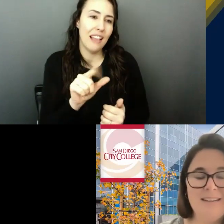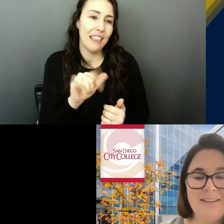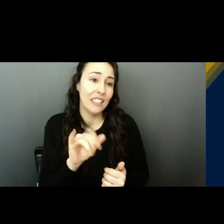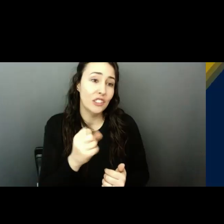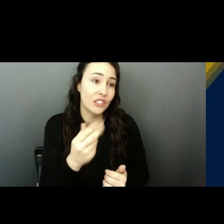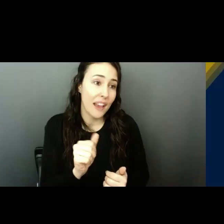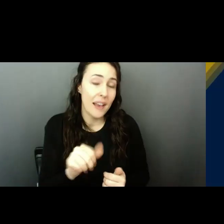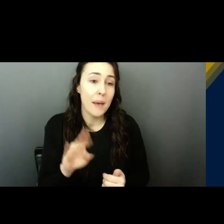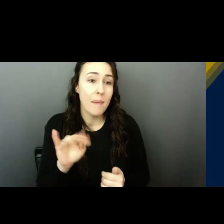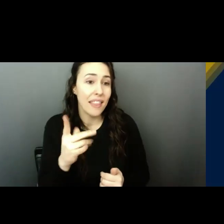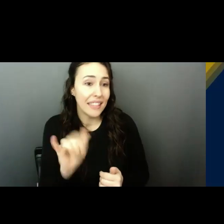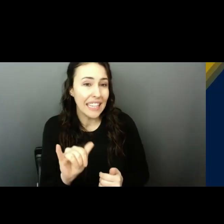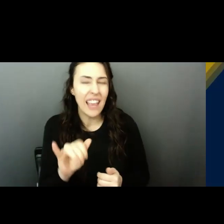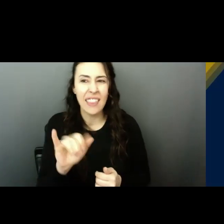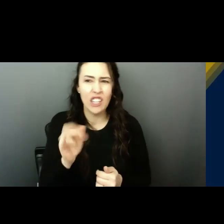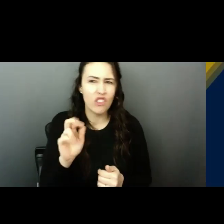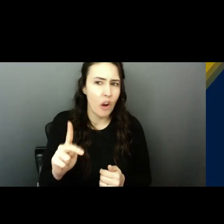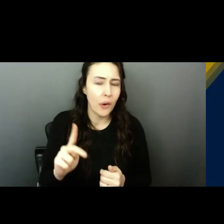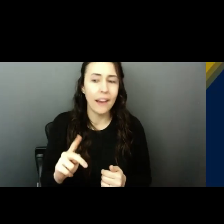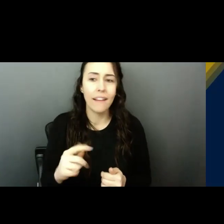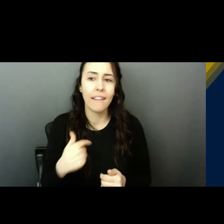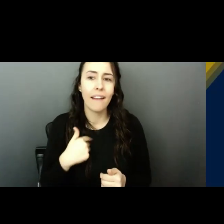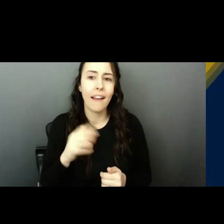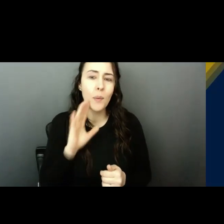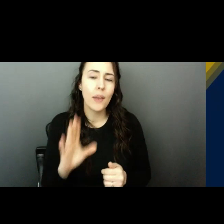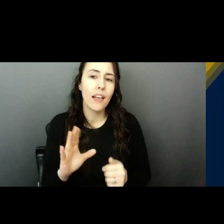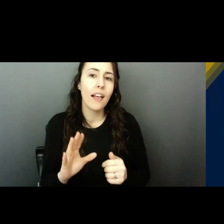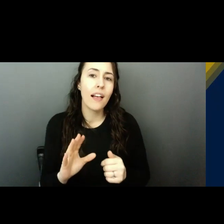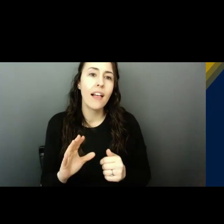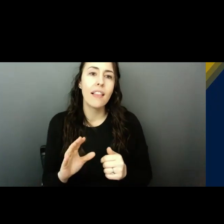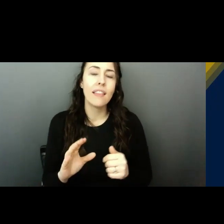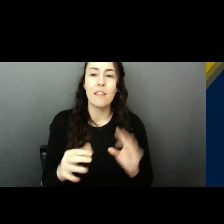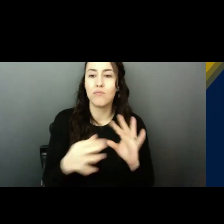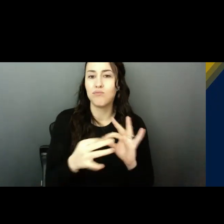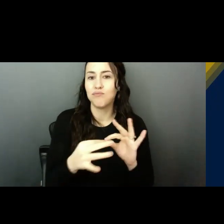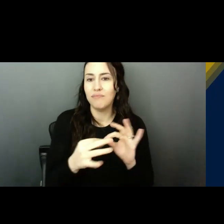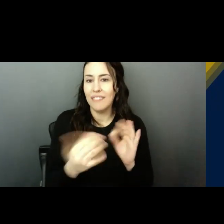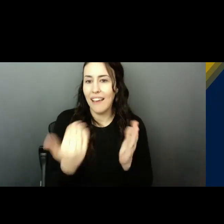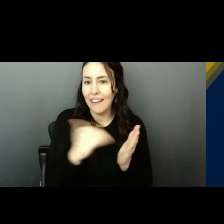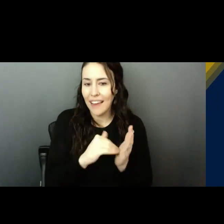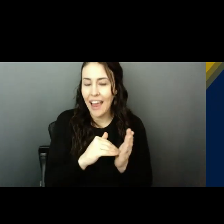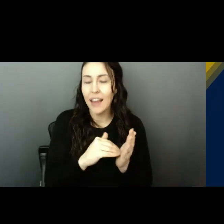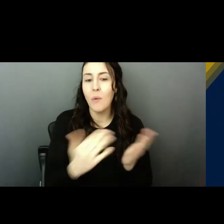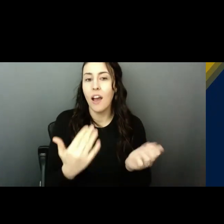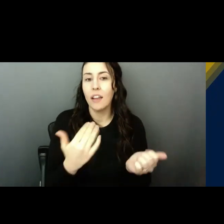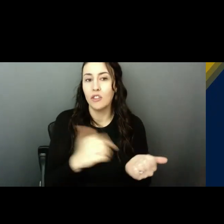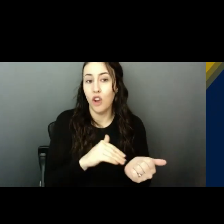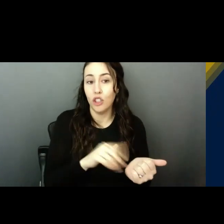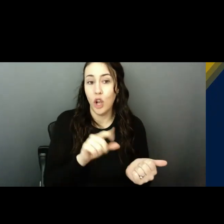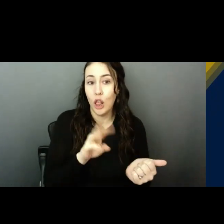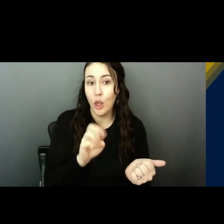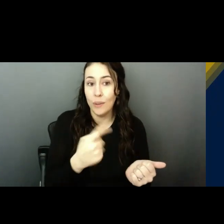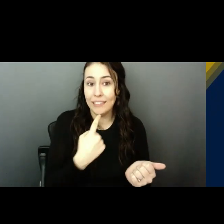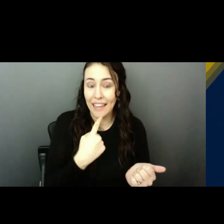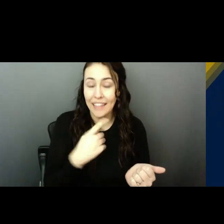Yarek. I'm just going to echo what Dr. Lowe said this morning at the 8 o'clock session. You know, when Yarek reaches out